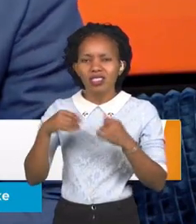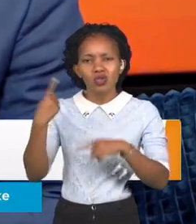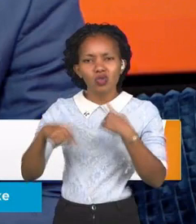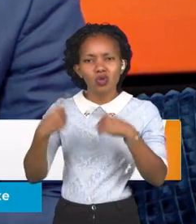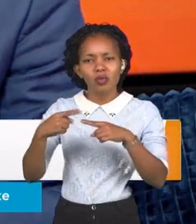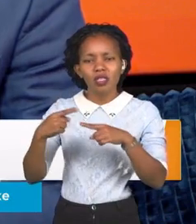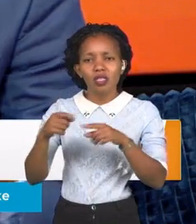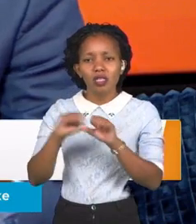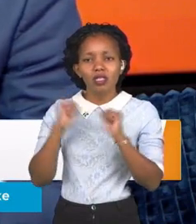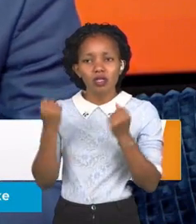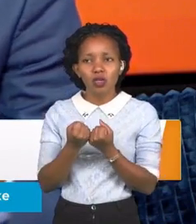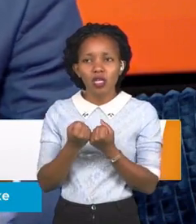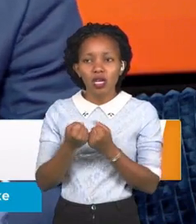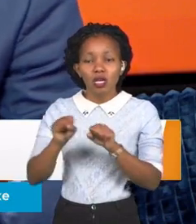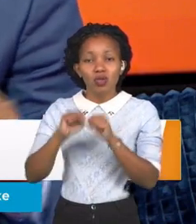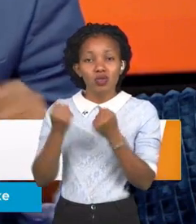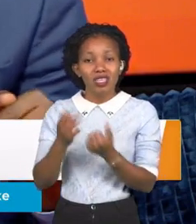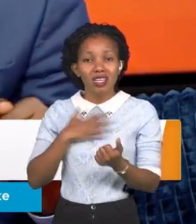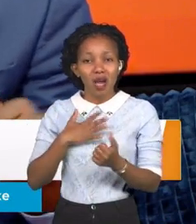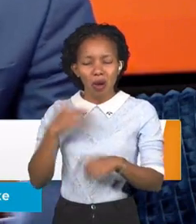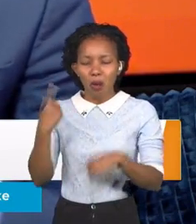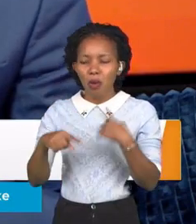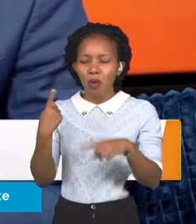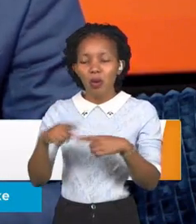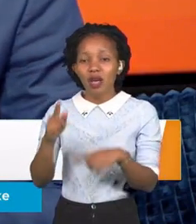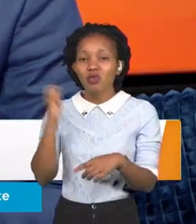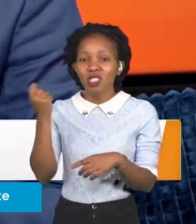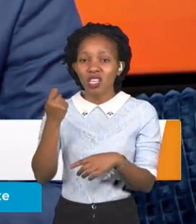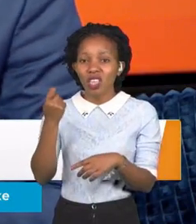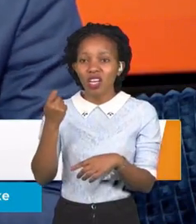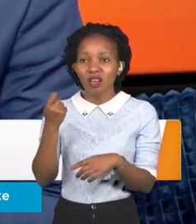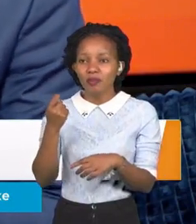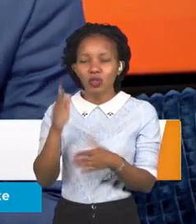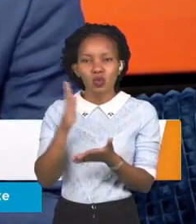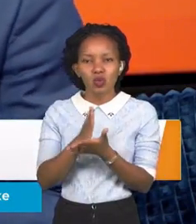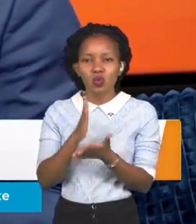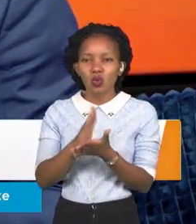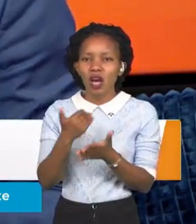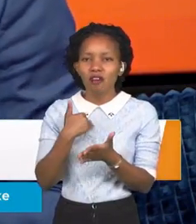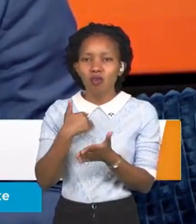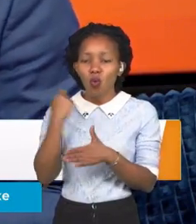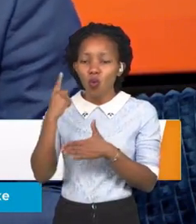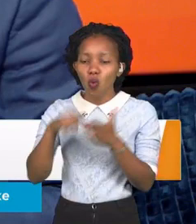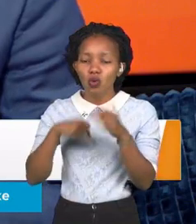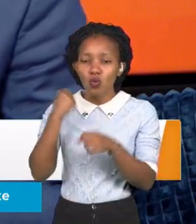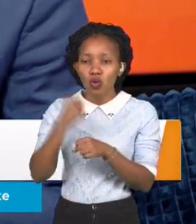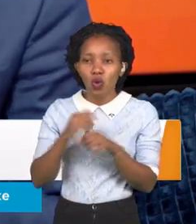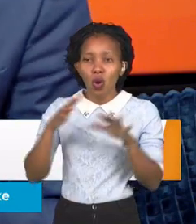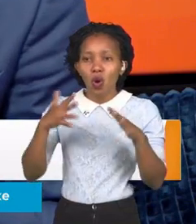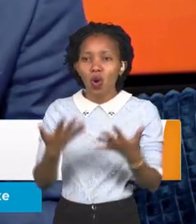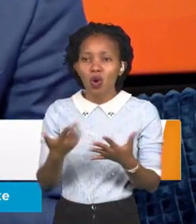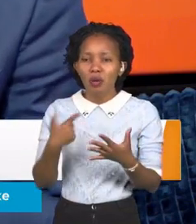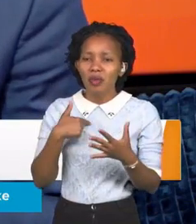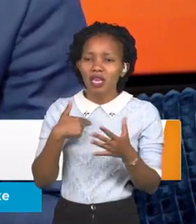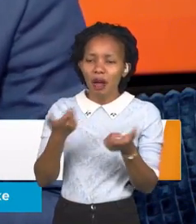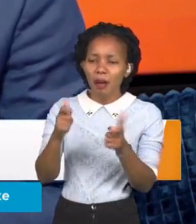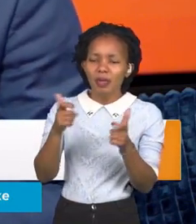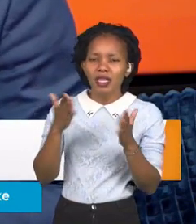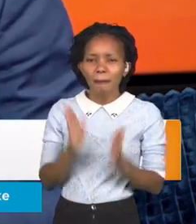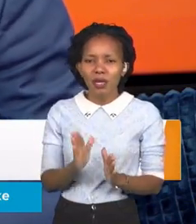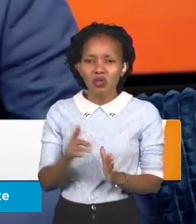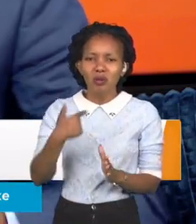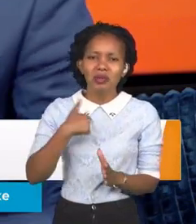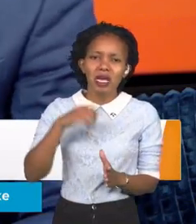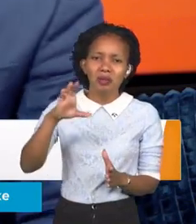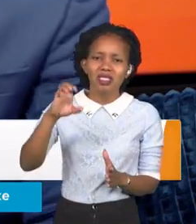You know, our society is very competitive, especially in Kenya. Yeah. We are egocentric with what we do. I'm a journalist, I'm a